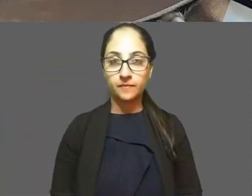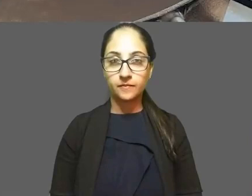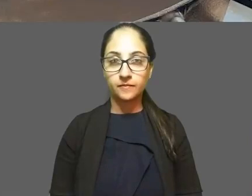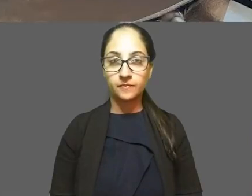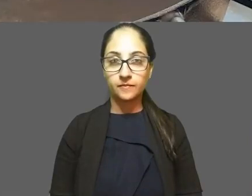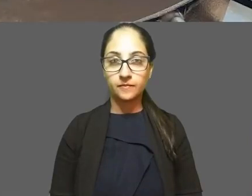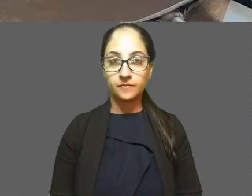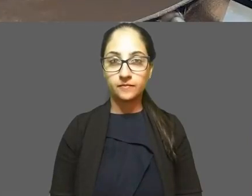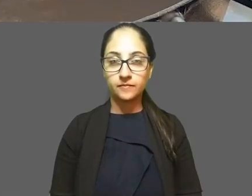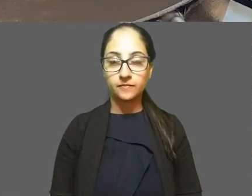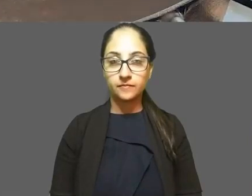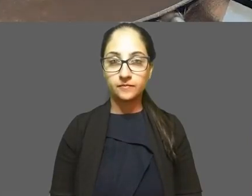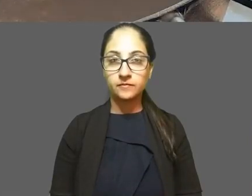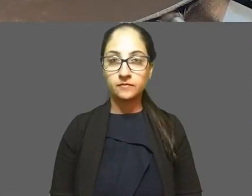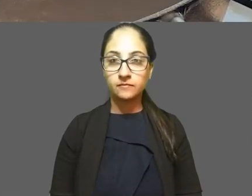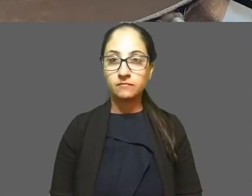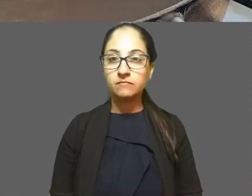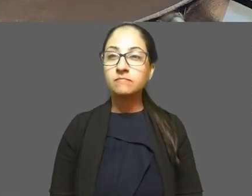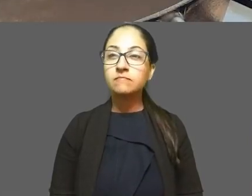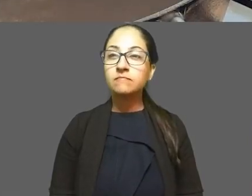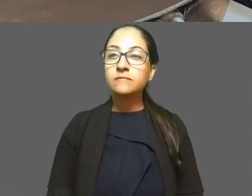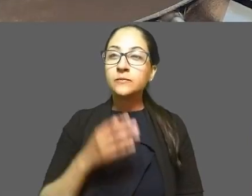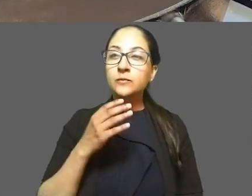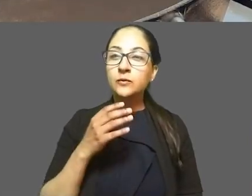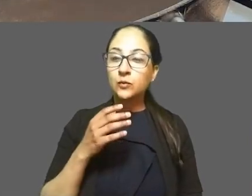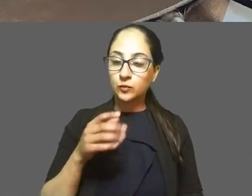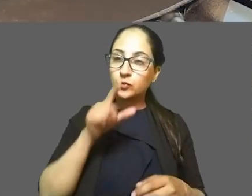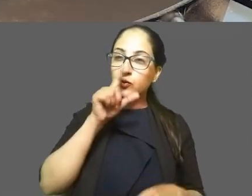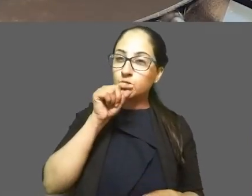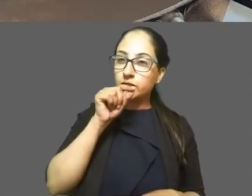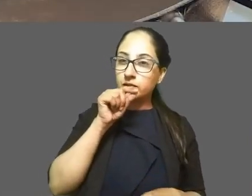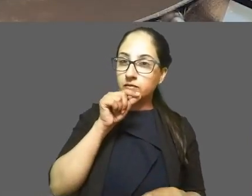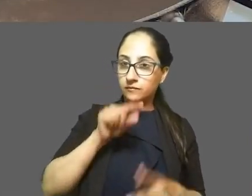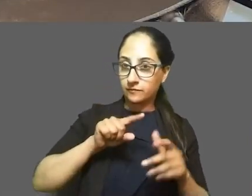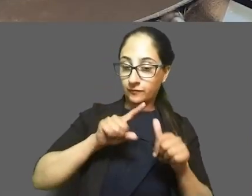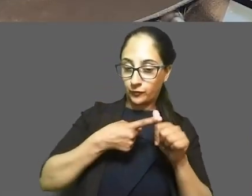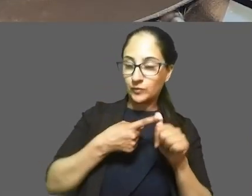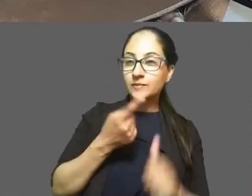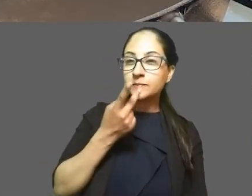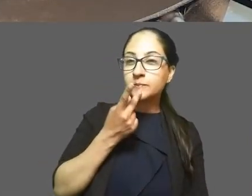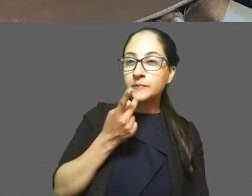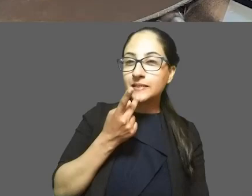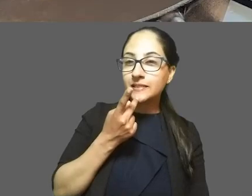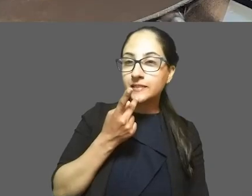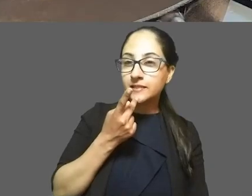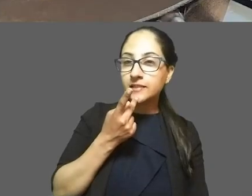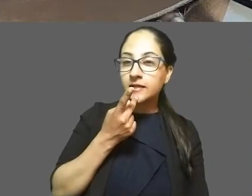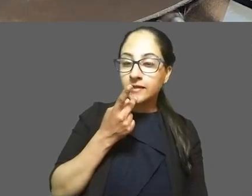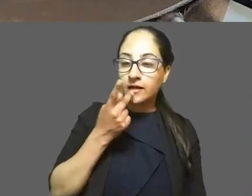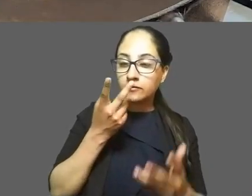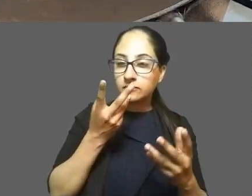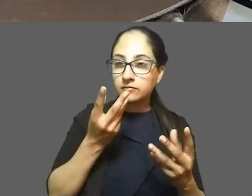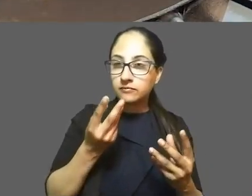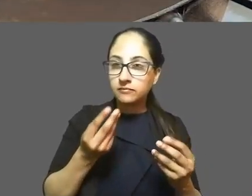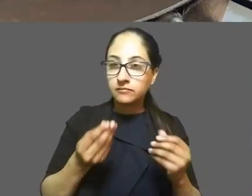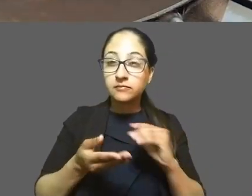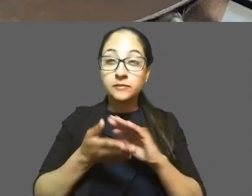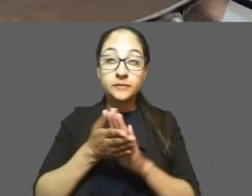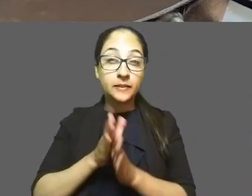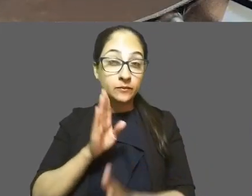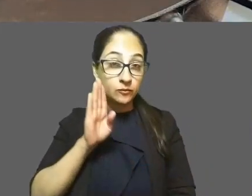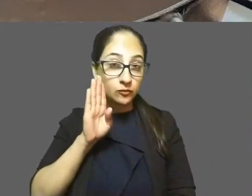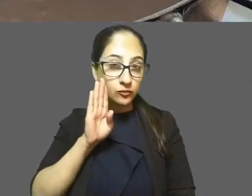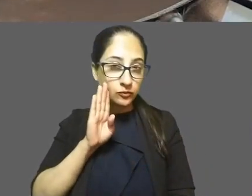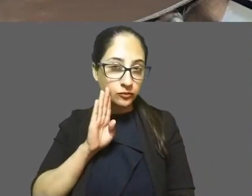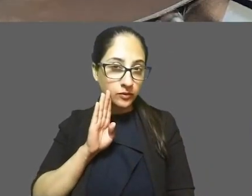Now, as soon as most of the pink has gone from our chicken, we're going to go ahead and add the onions at